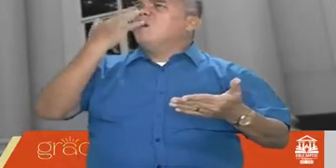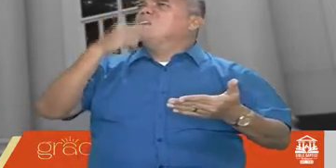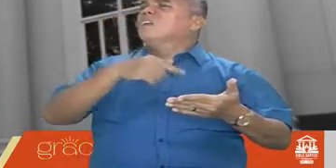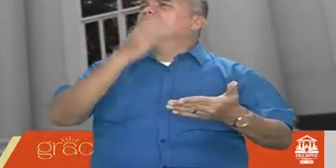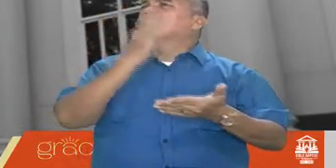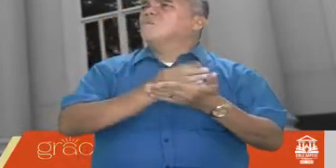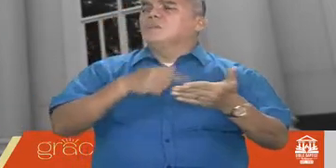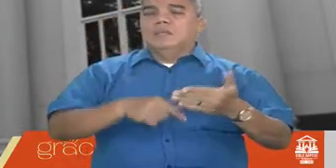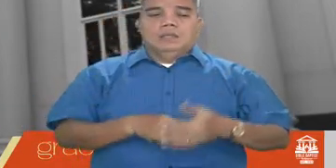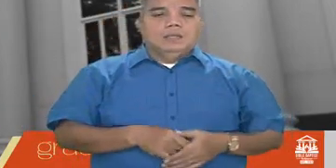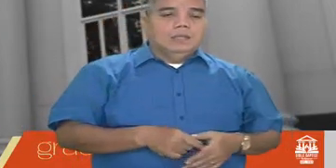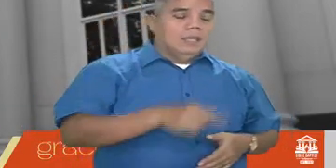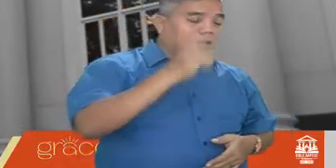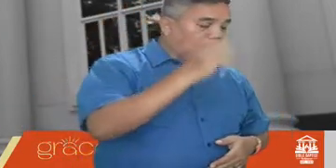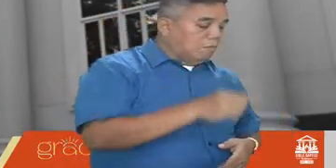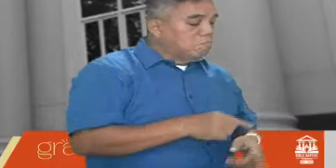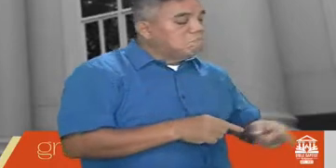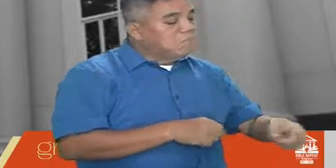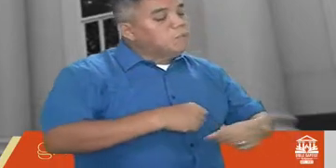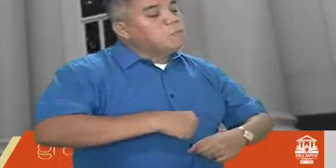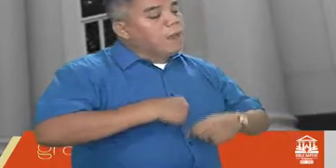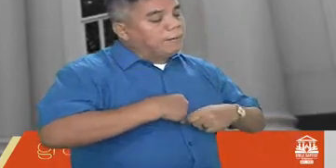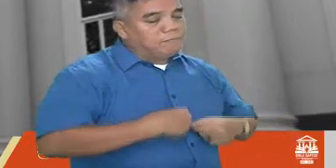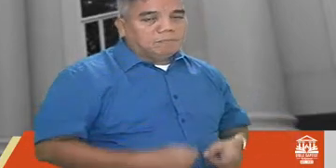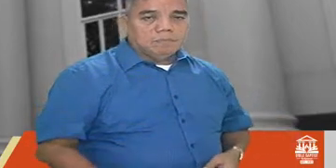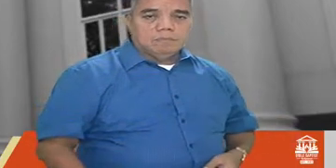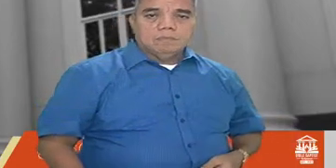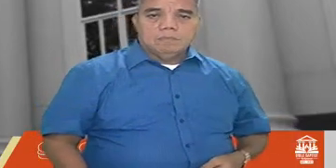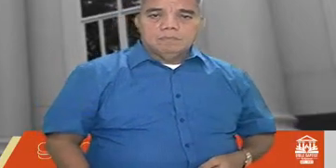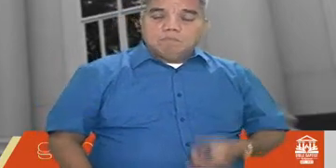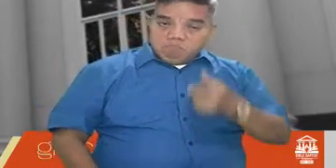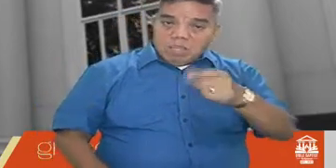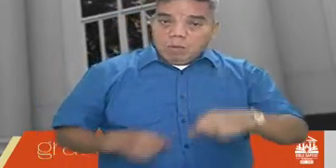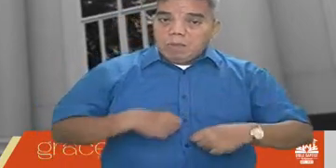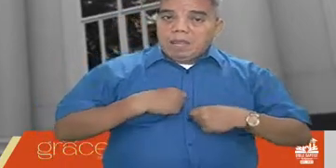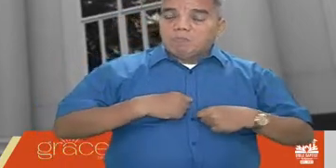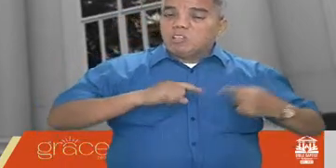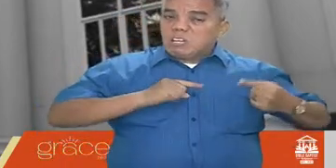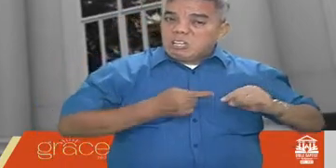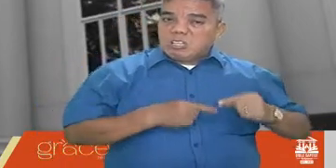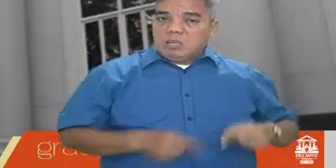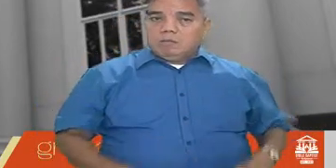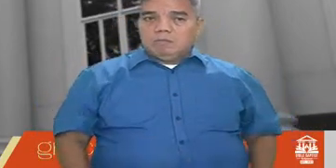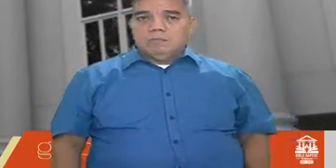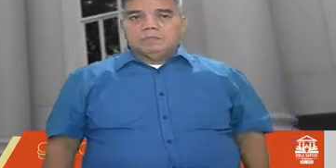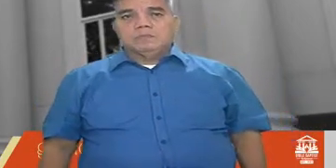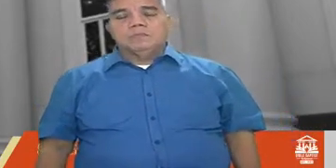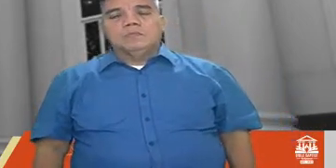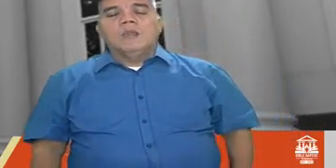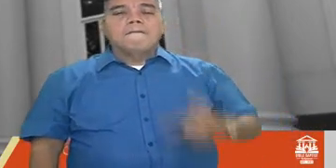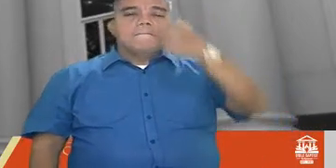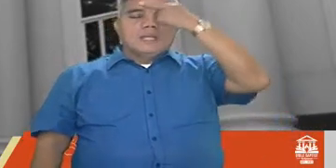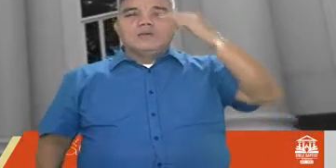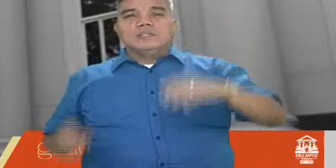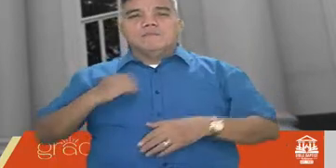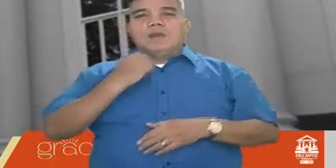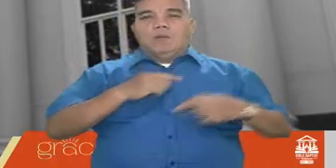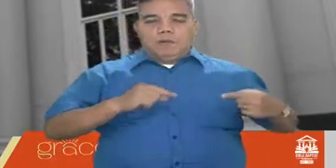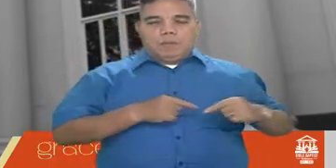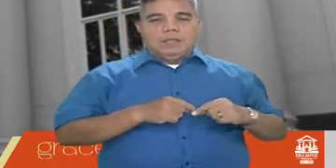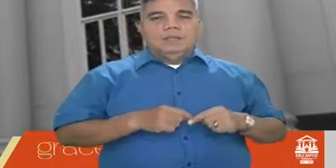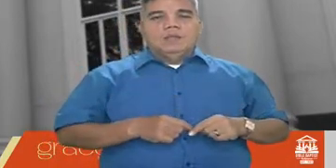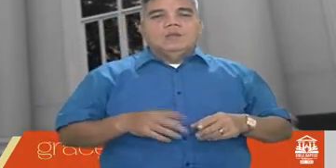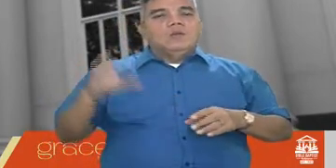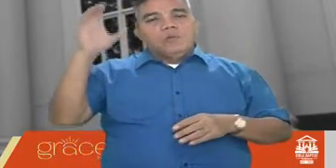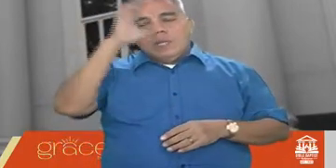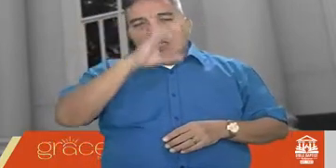going to learn here? Mingunin ang Ginoo, imong pride. Imong pride na, na-hurt ka, kay tungod sa imong pride.